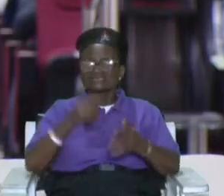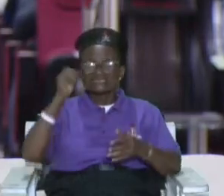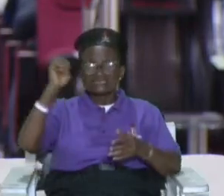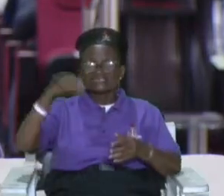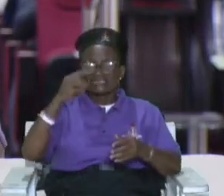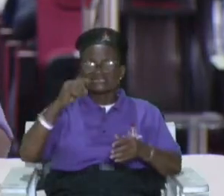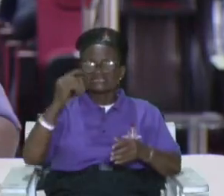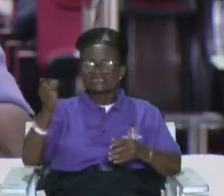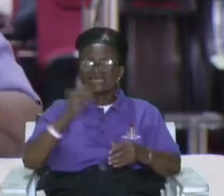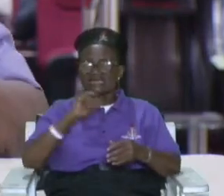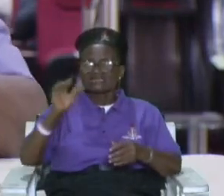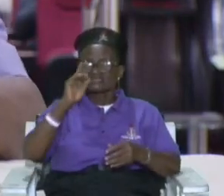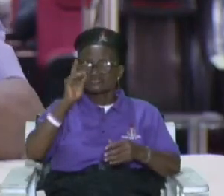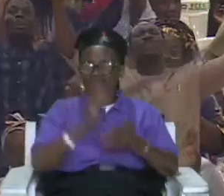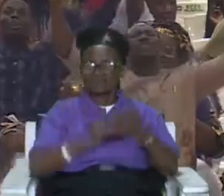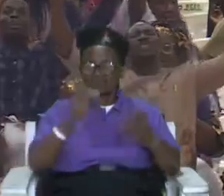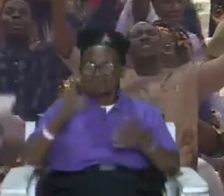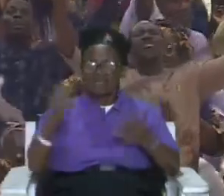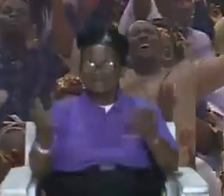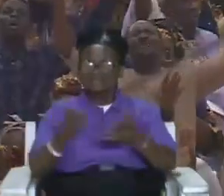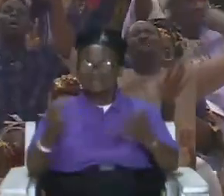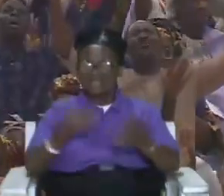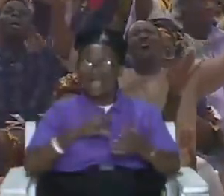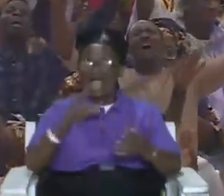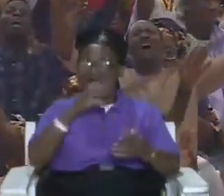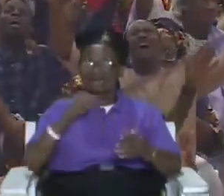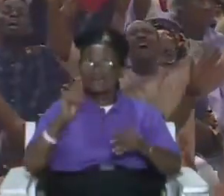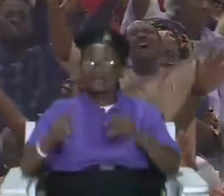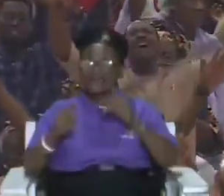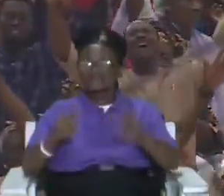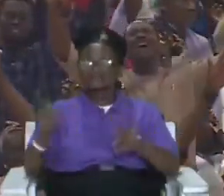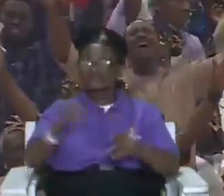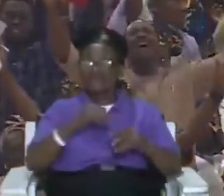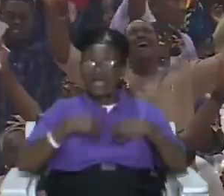a long time is going to show up.